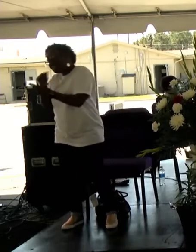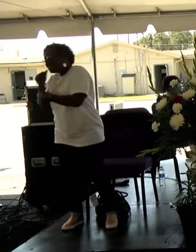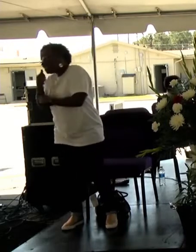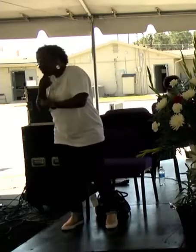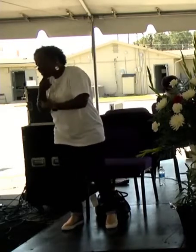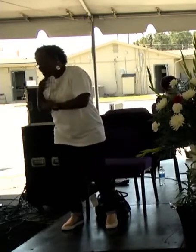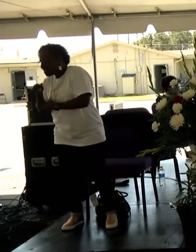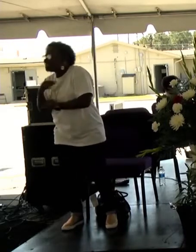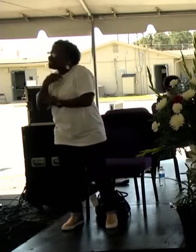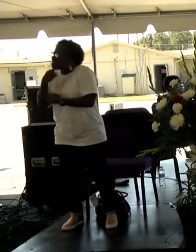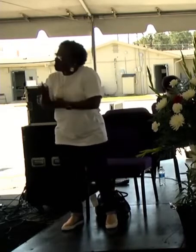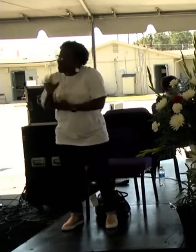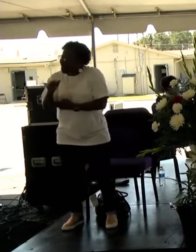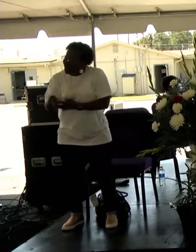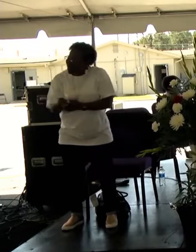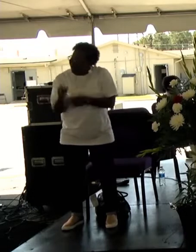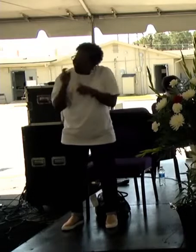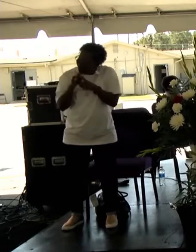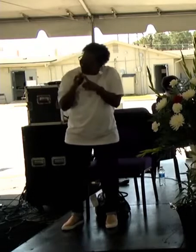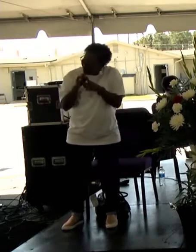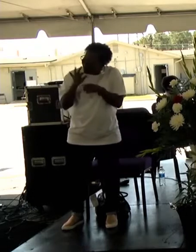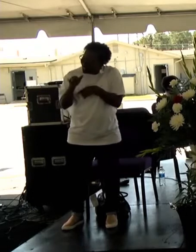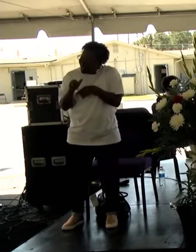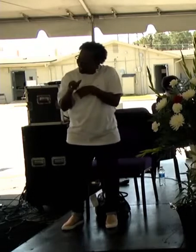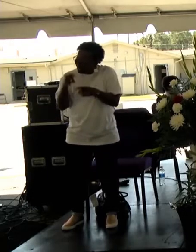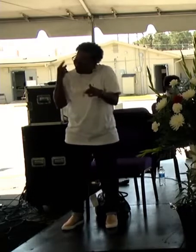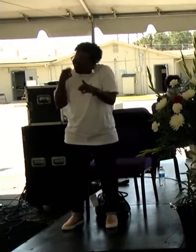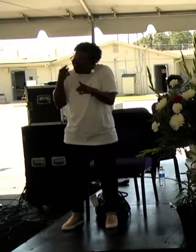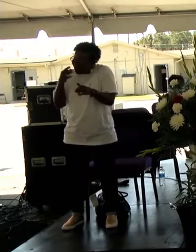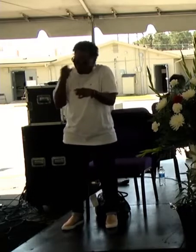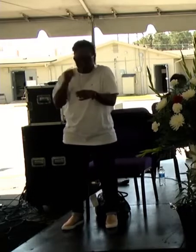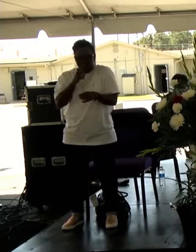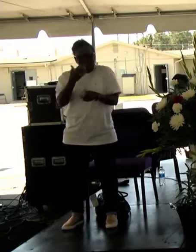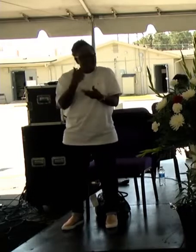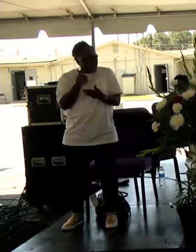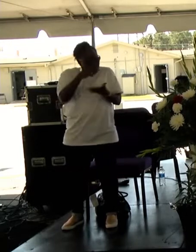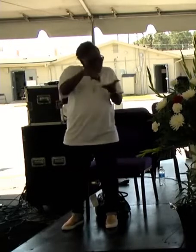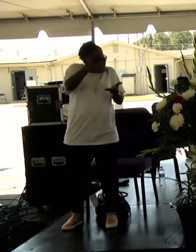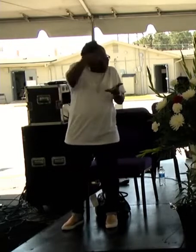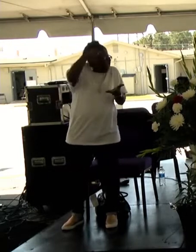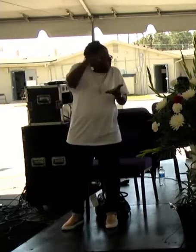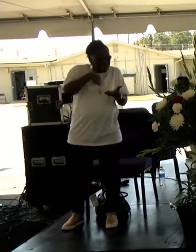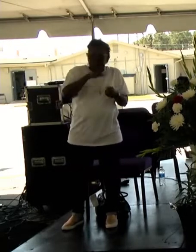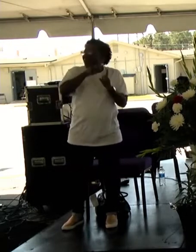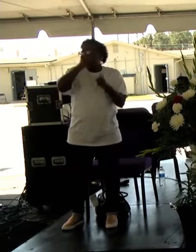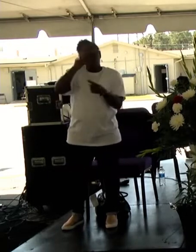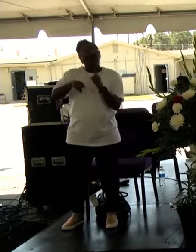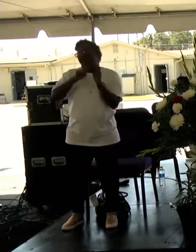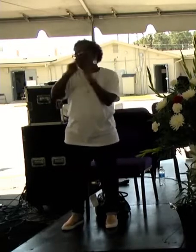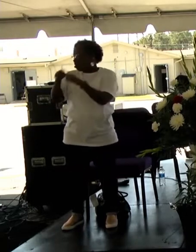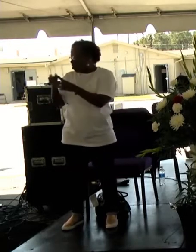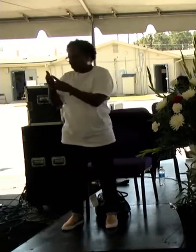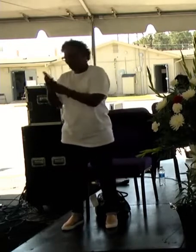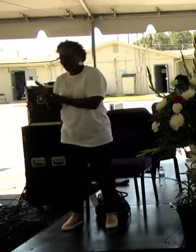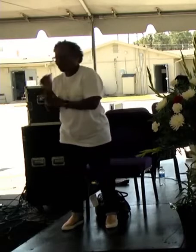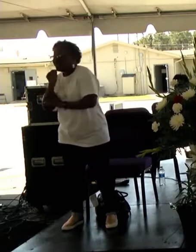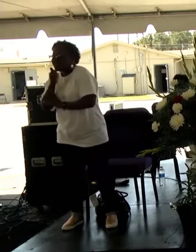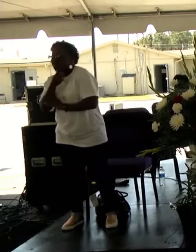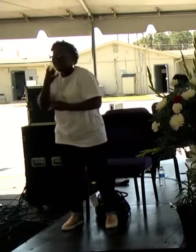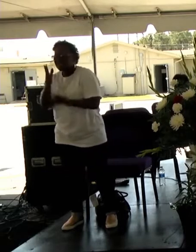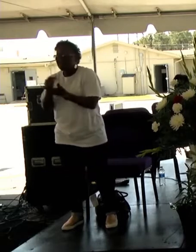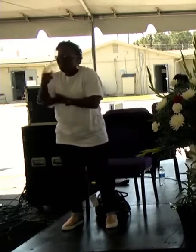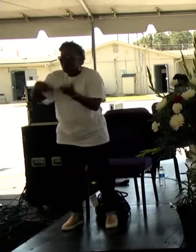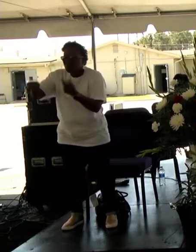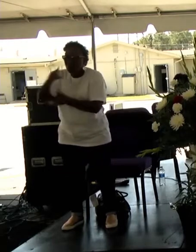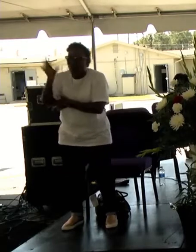me he's instigating the fact that the poet, if I don't have resurrection, I can't go through the suffering. Some of